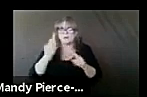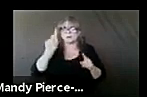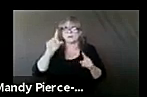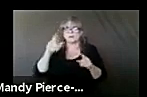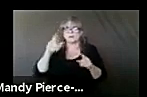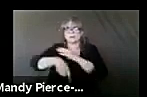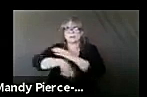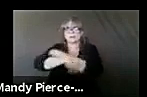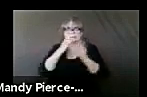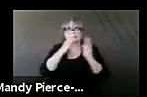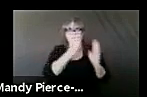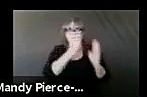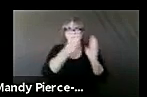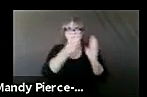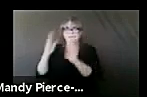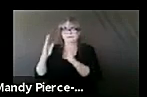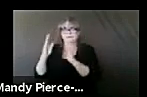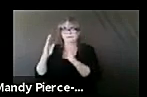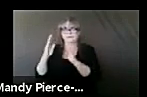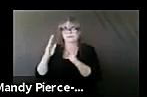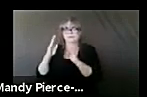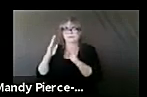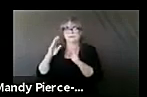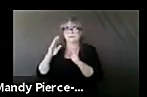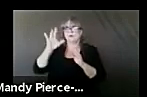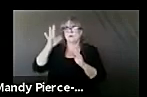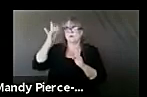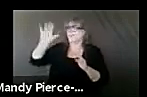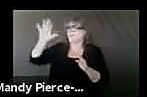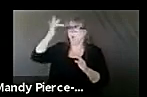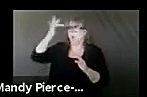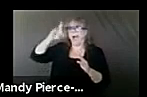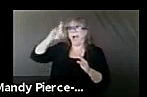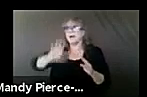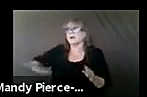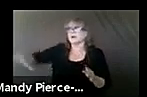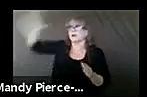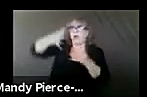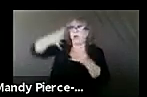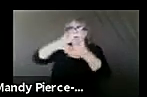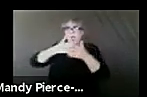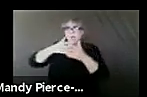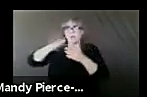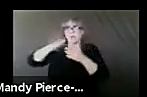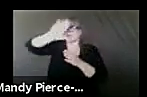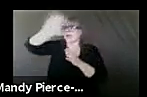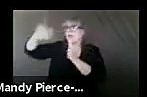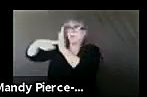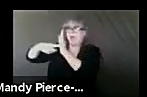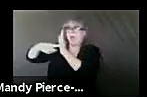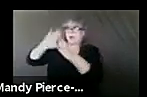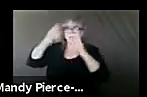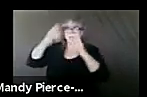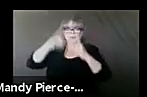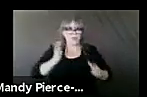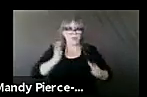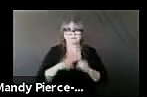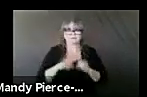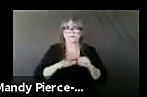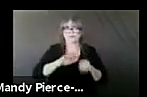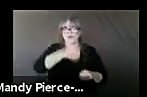and the university. Some of the big differences between those two models are the estimates of the number